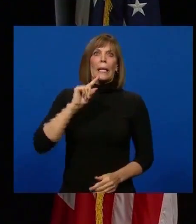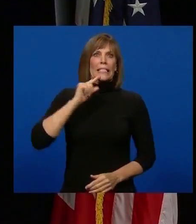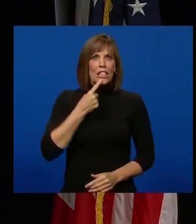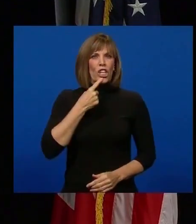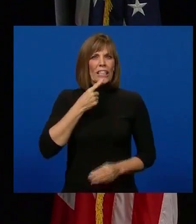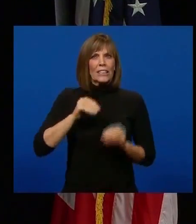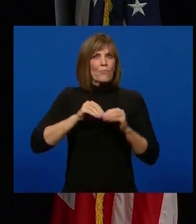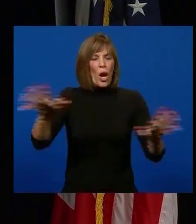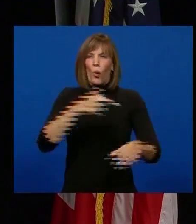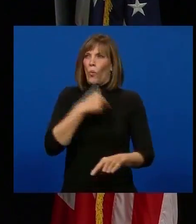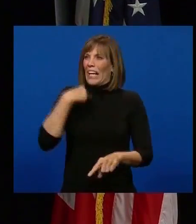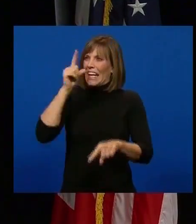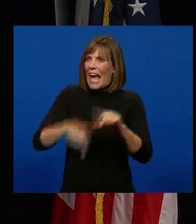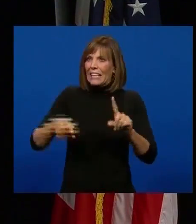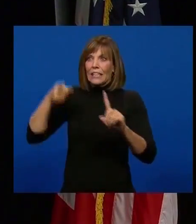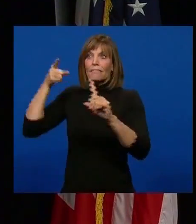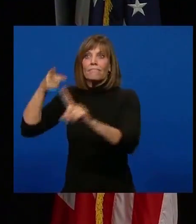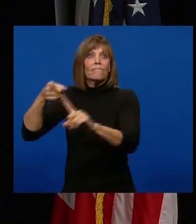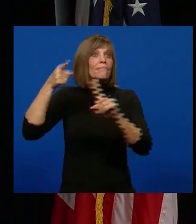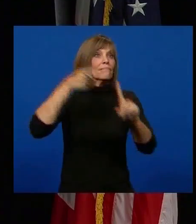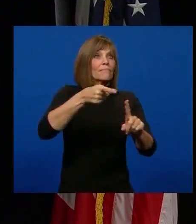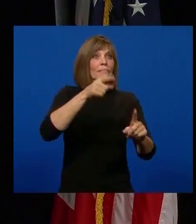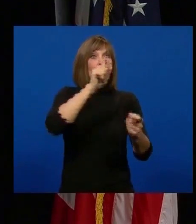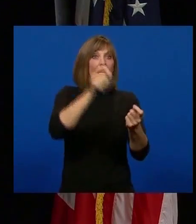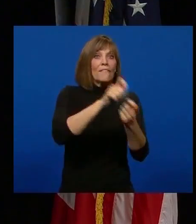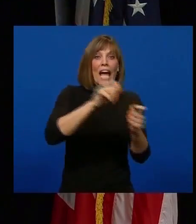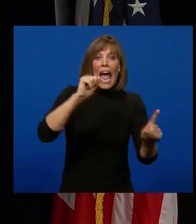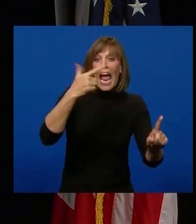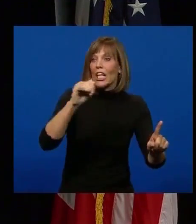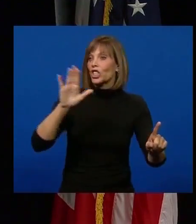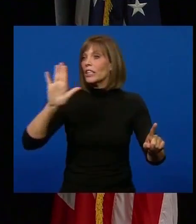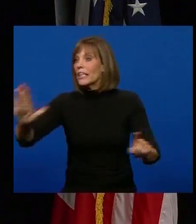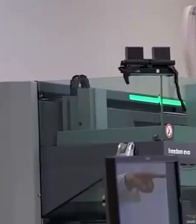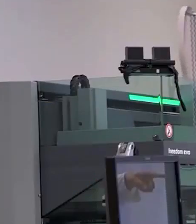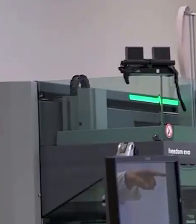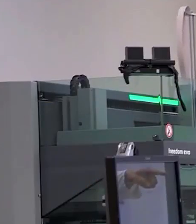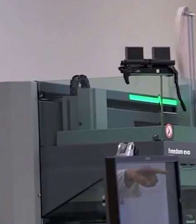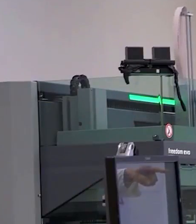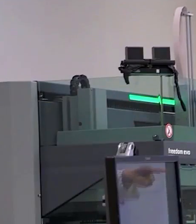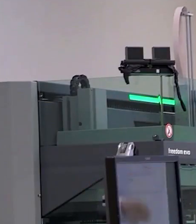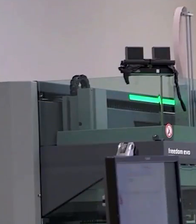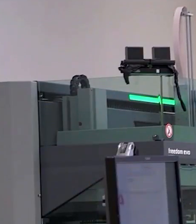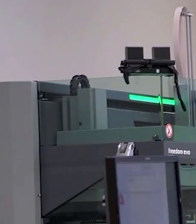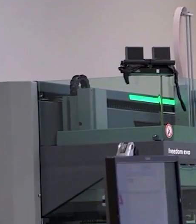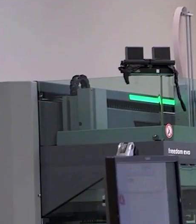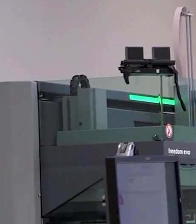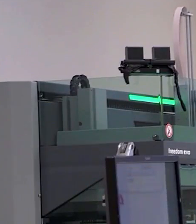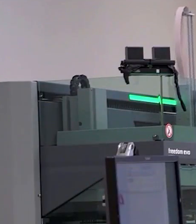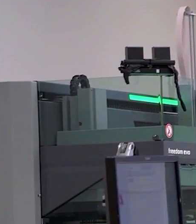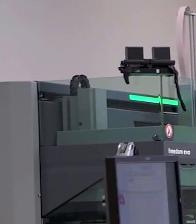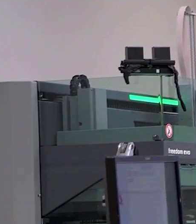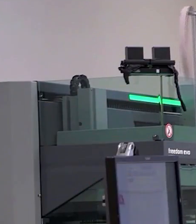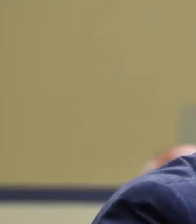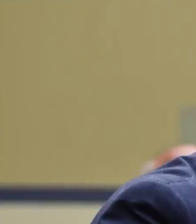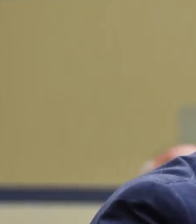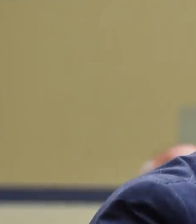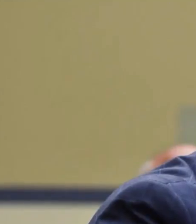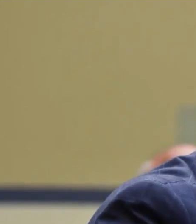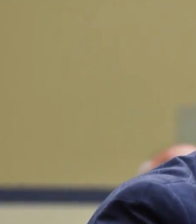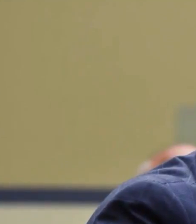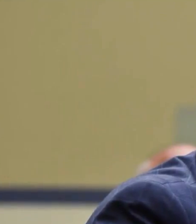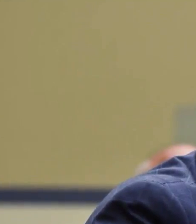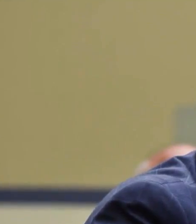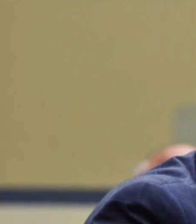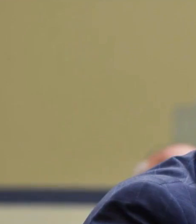we can no longer pinpoint any one age group or type of activity that's driving it. There is more good news this morning on the vaccine front.